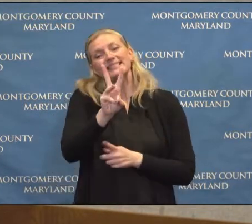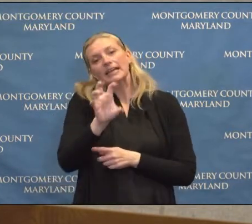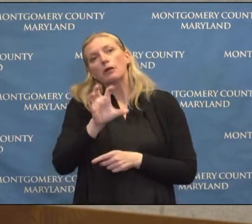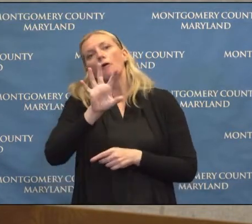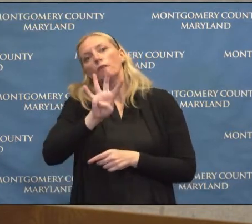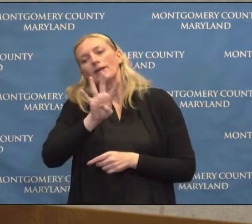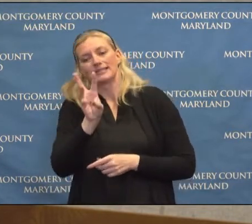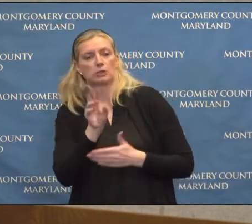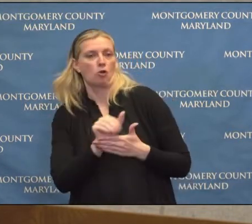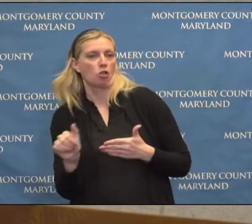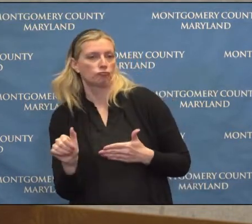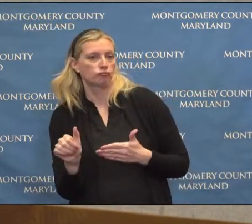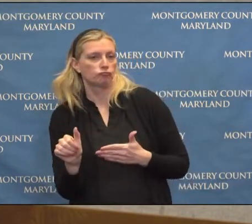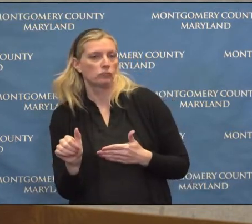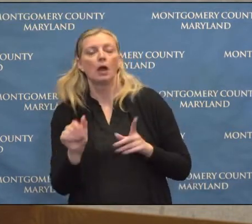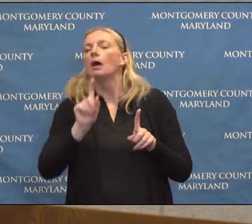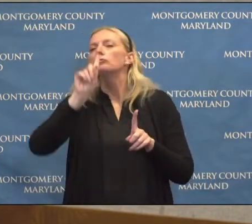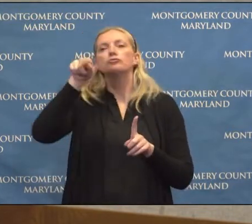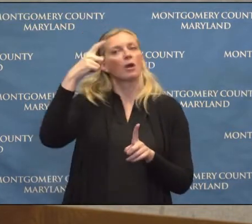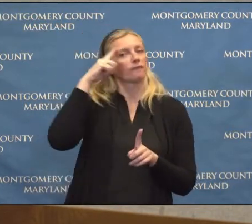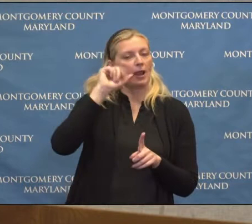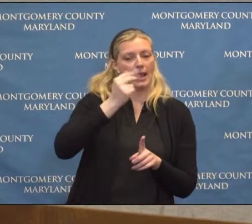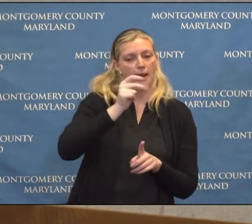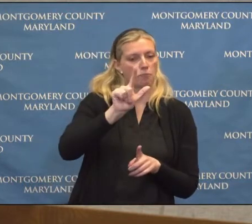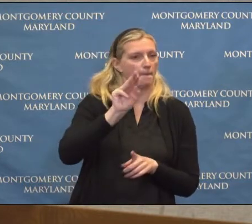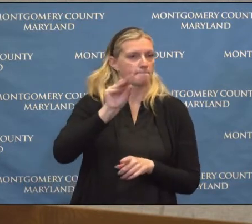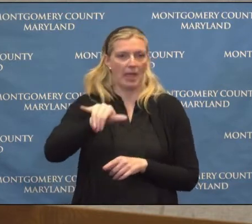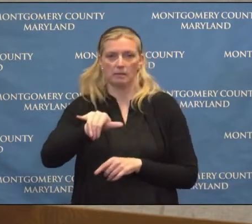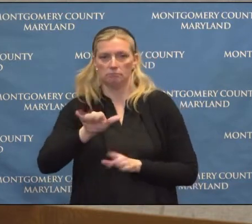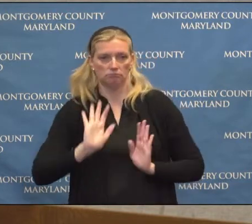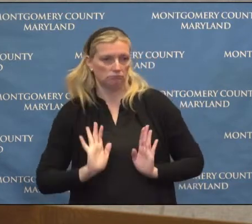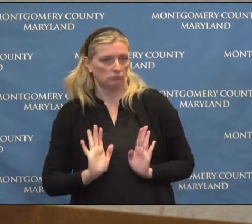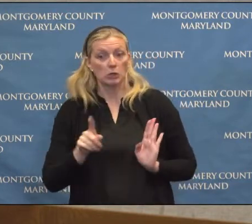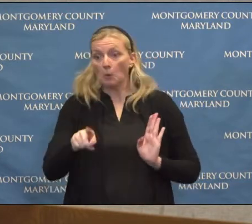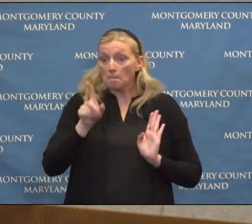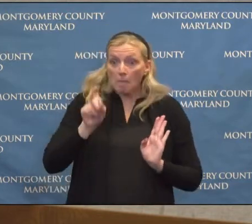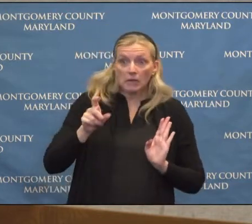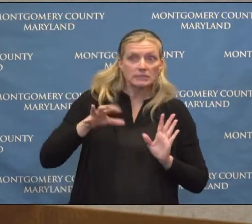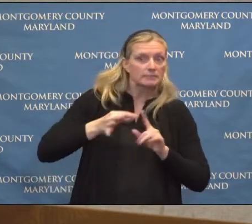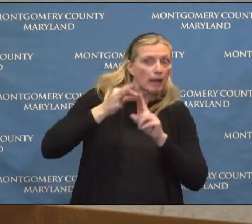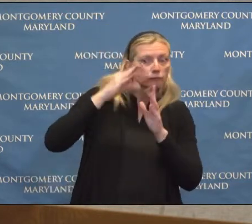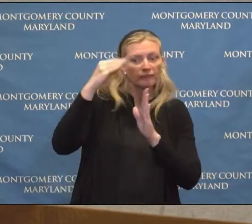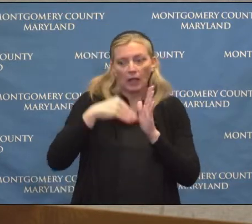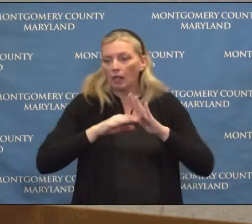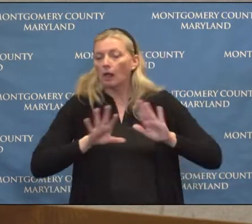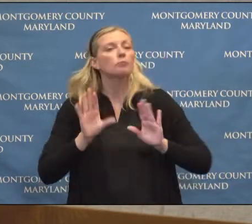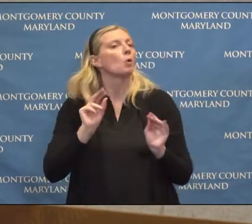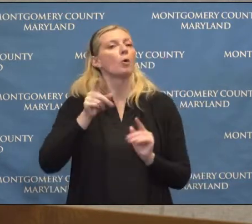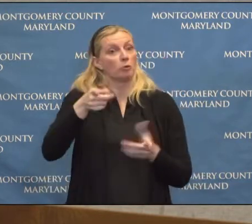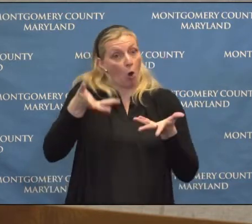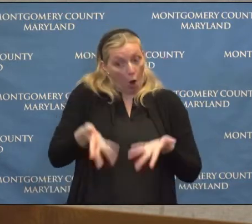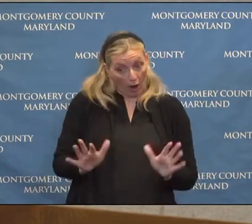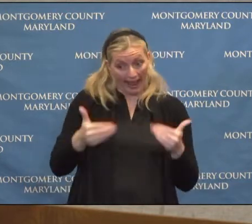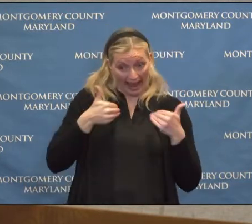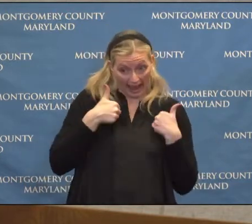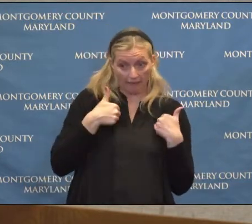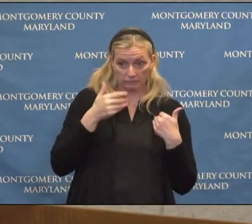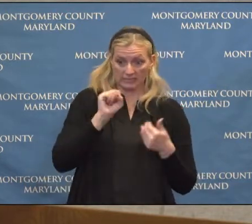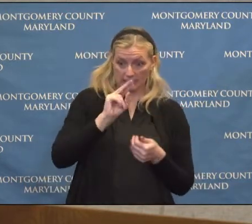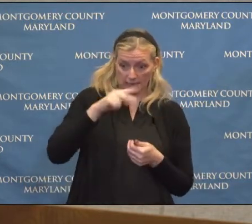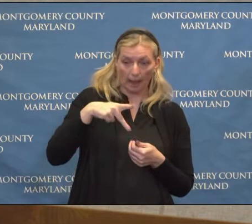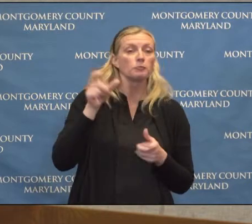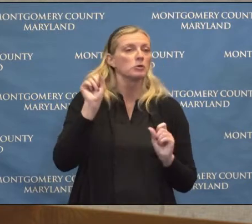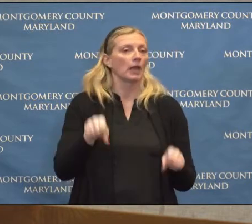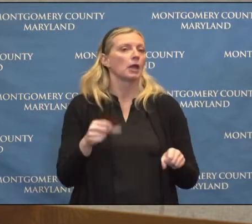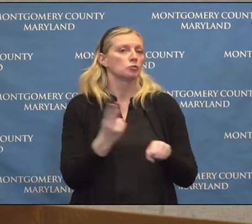per month. That's just for the months of April and May, and there's nothing special that needs to be done if you're already enrolled in SNAP to take advantage of those